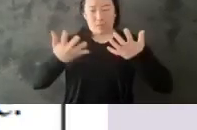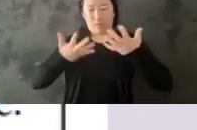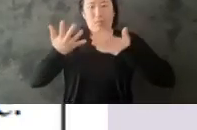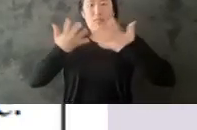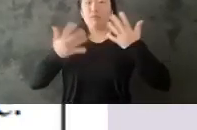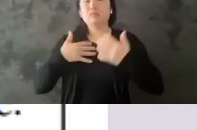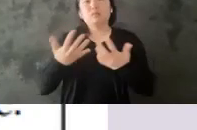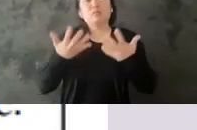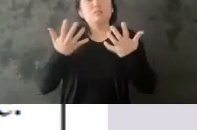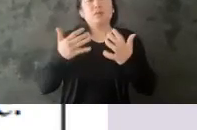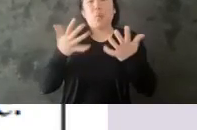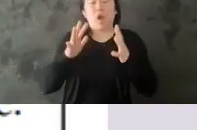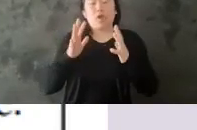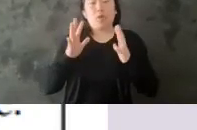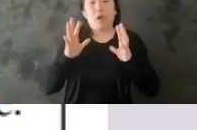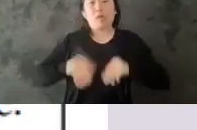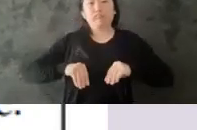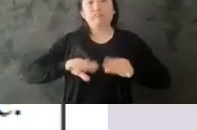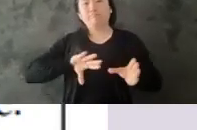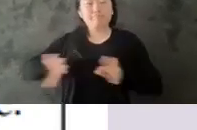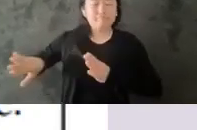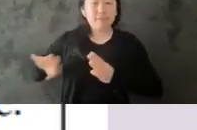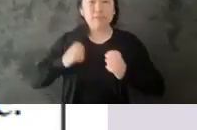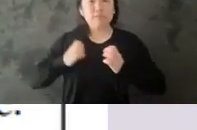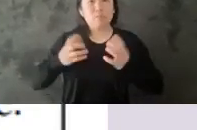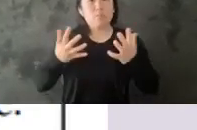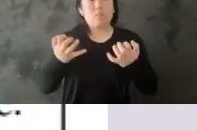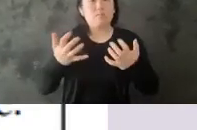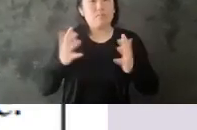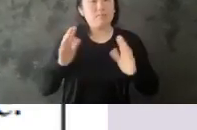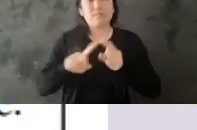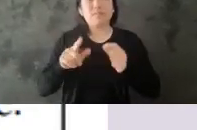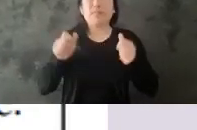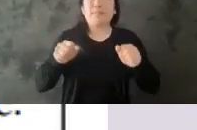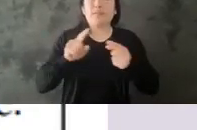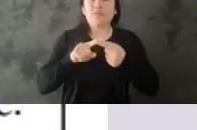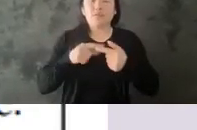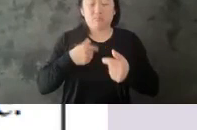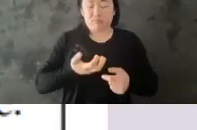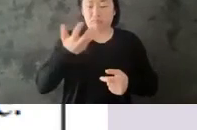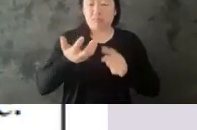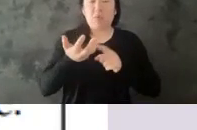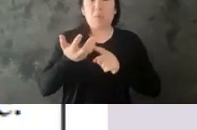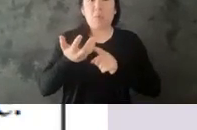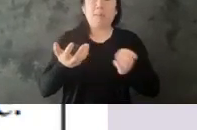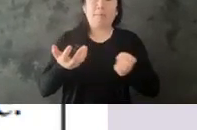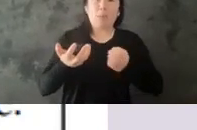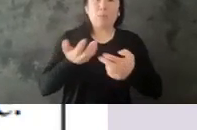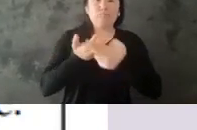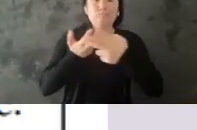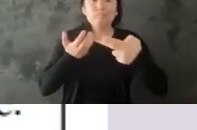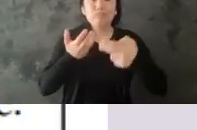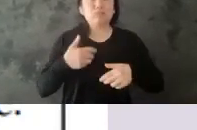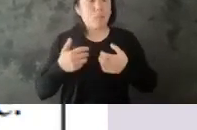to shut all of the emotions off. But being able to name our emotions and feel our emotions can really give way